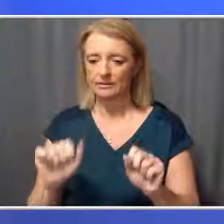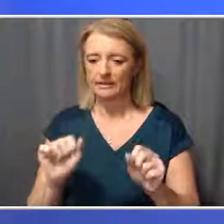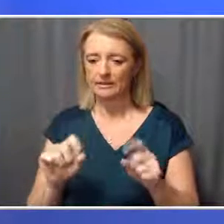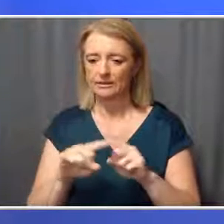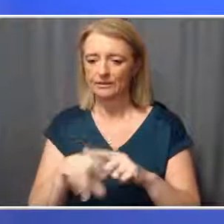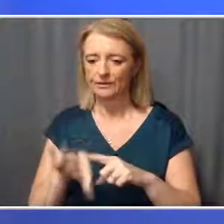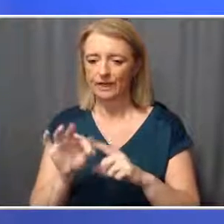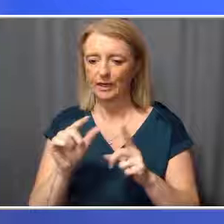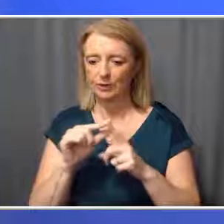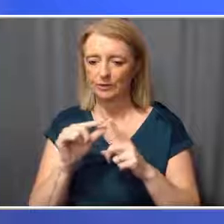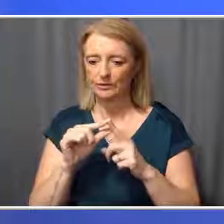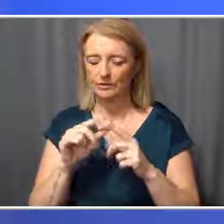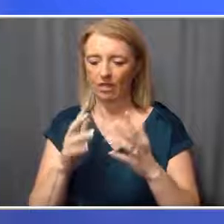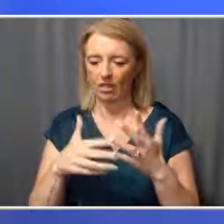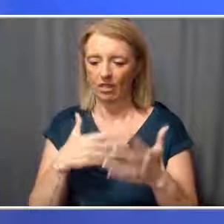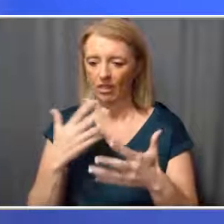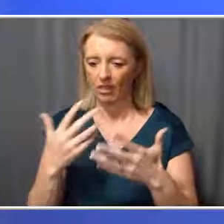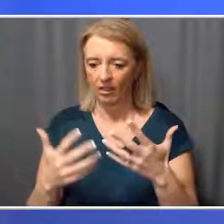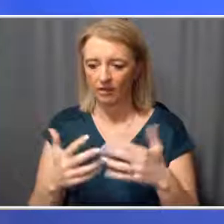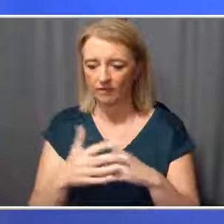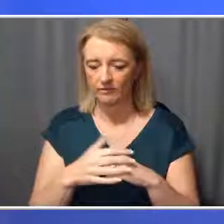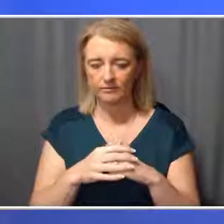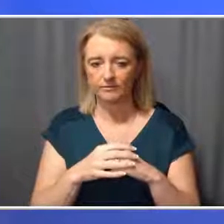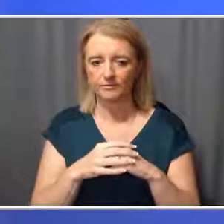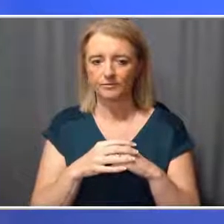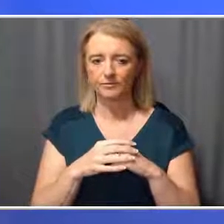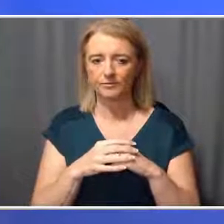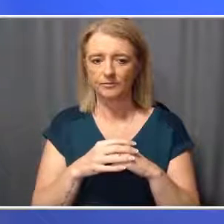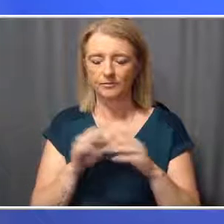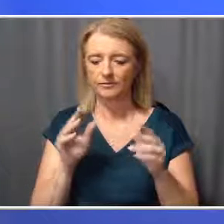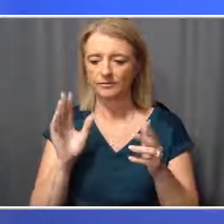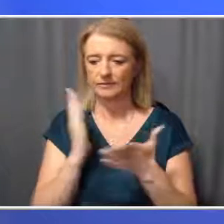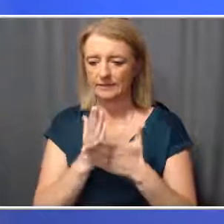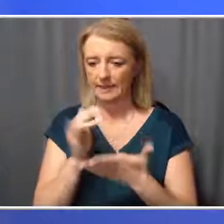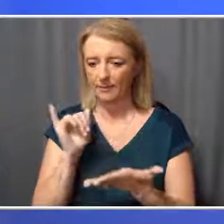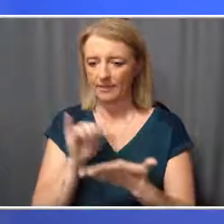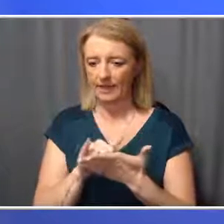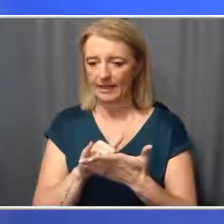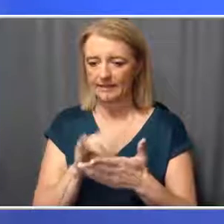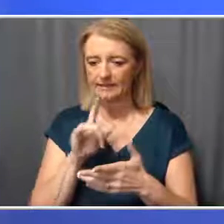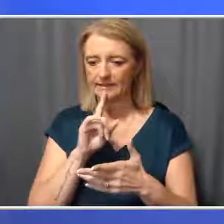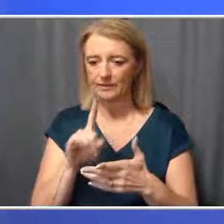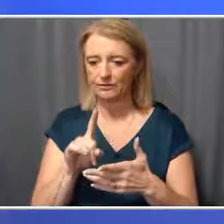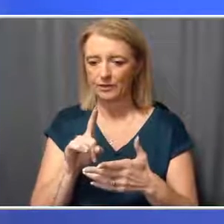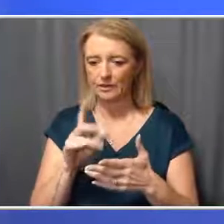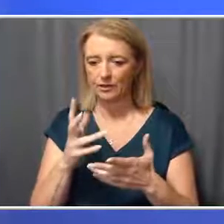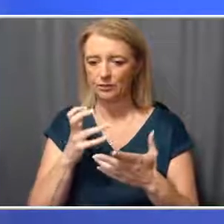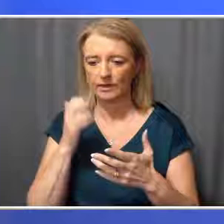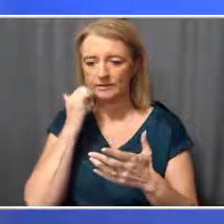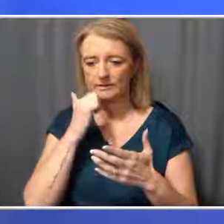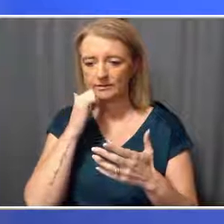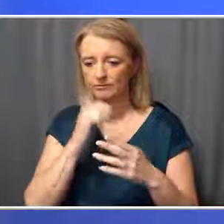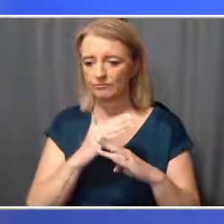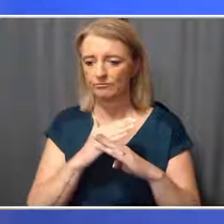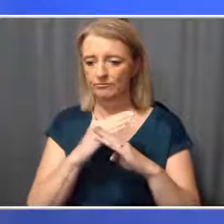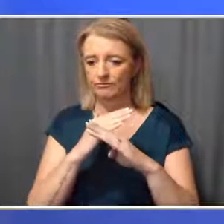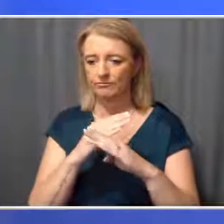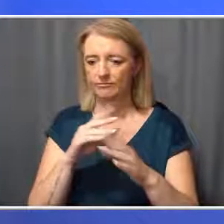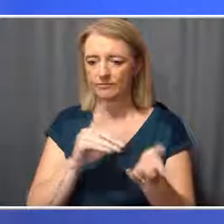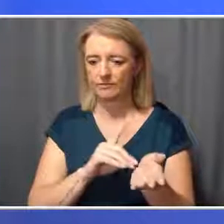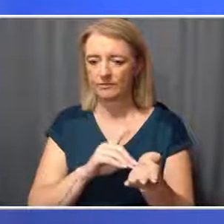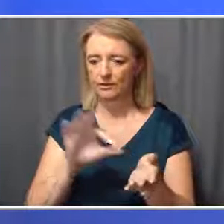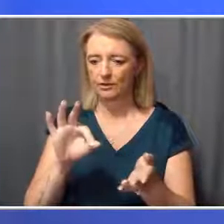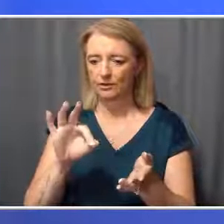preventative. And there were a few other things in between that I had to try, like blood pressure medicine and a few other things that just